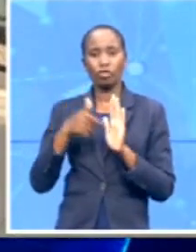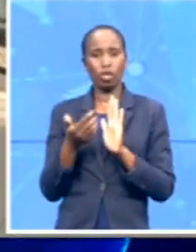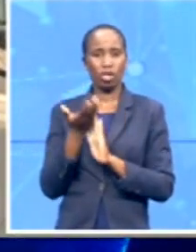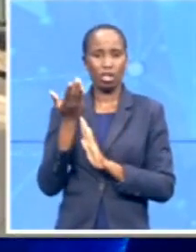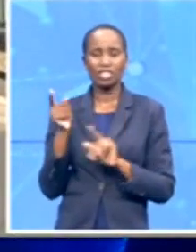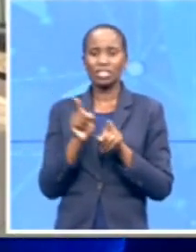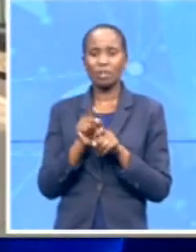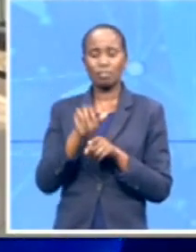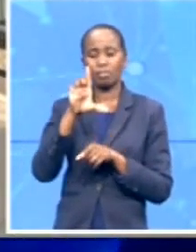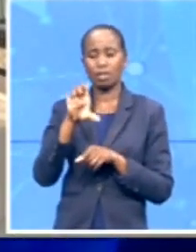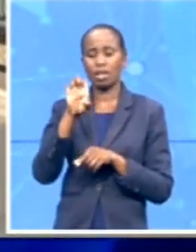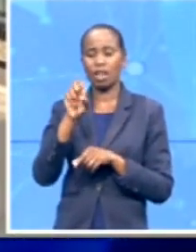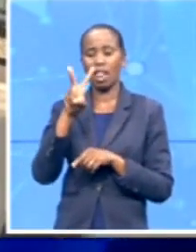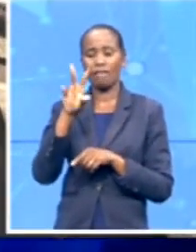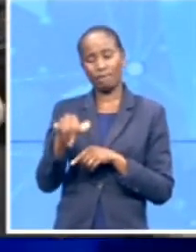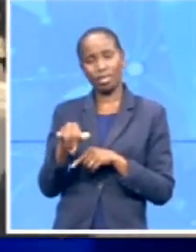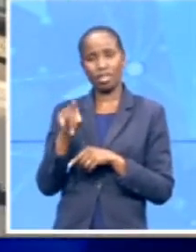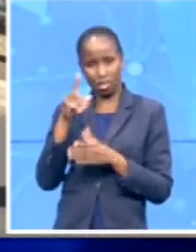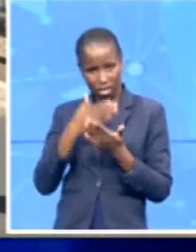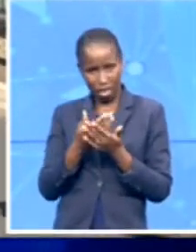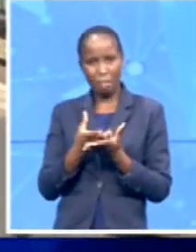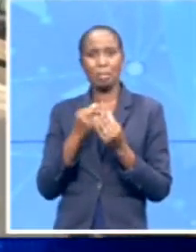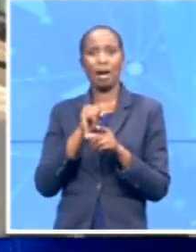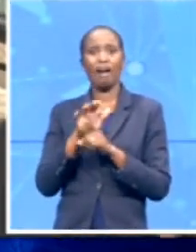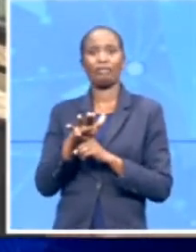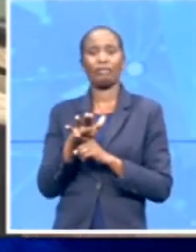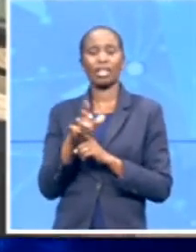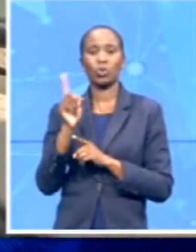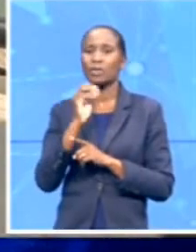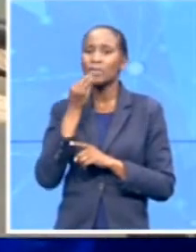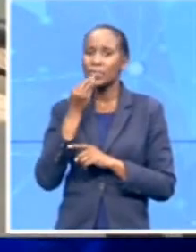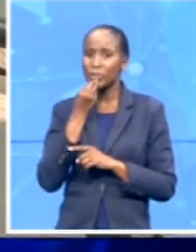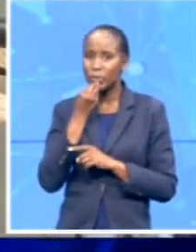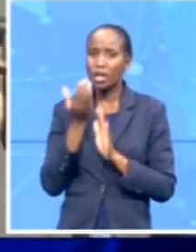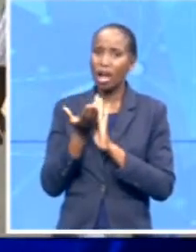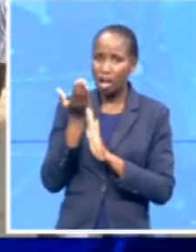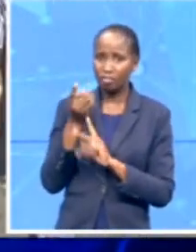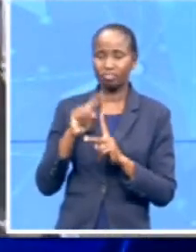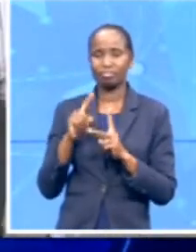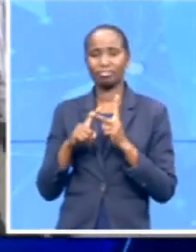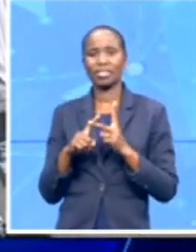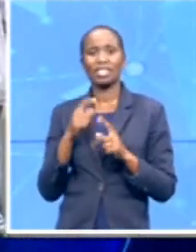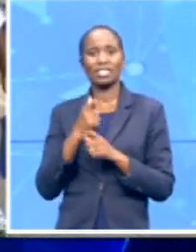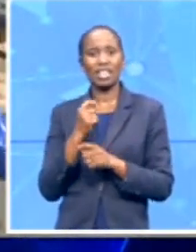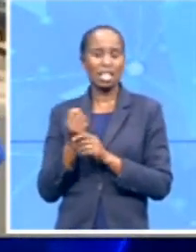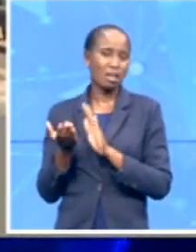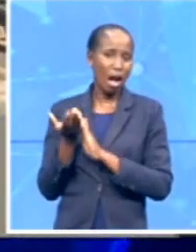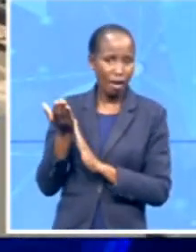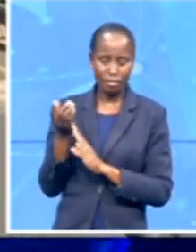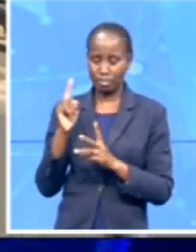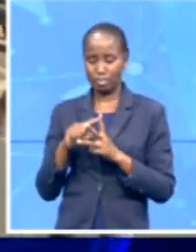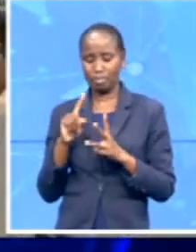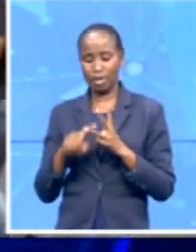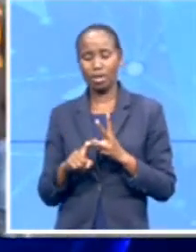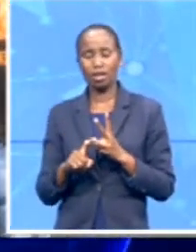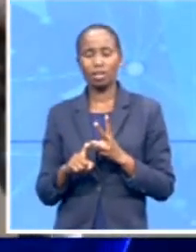affect food prices, it's going to affect taxis, it's going to affect as a person, as an individual. I'm using now the